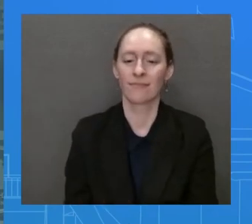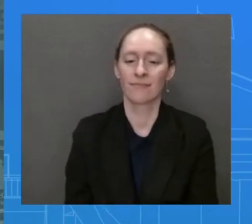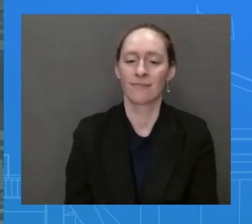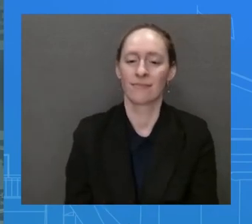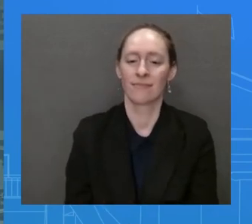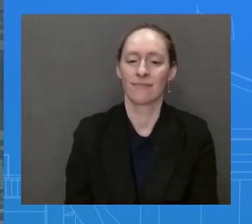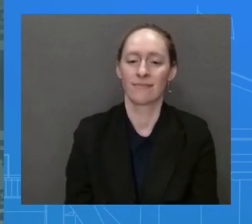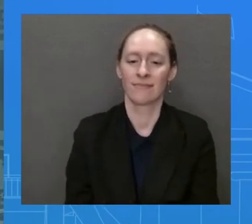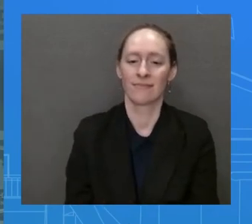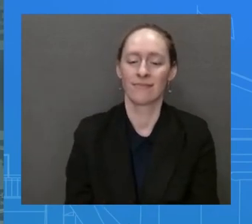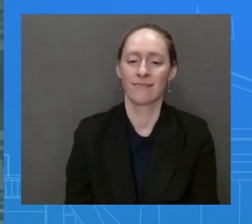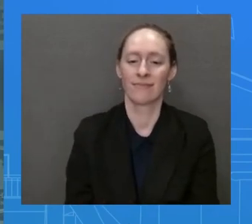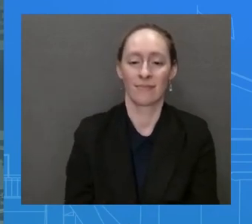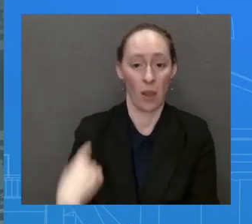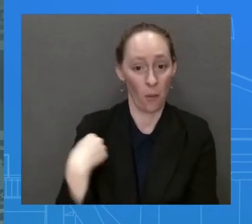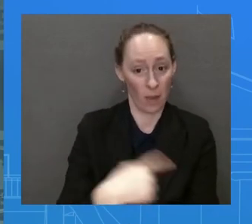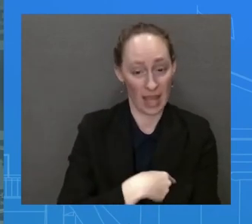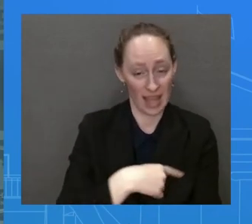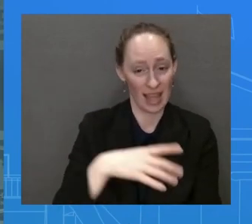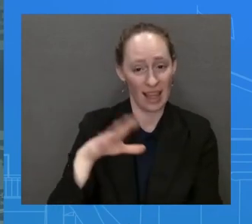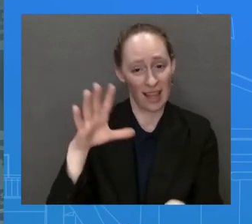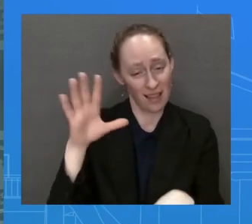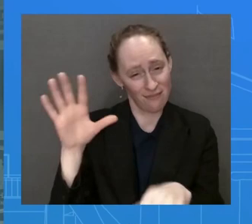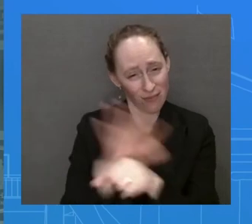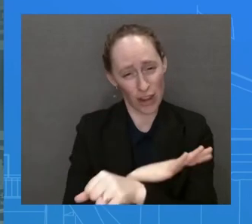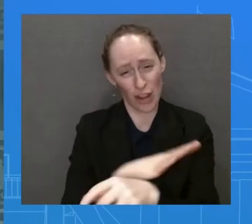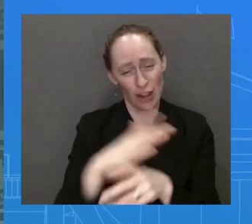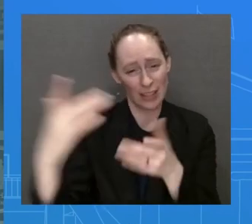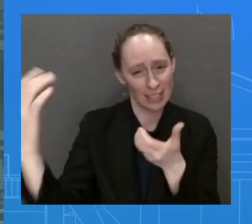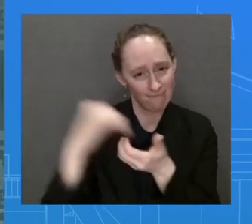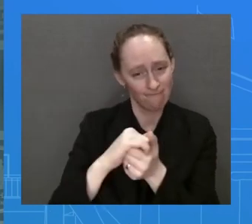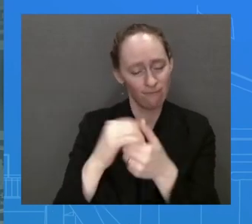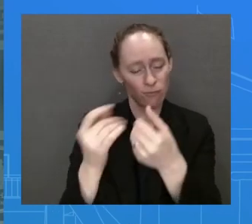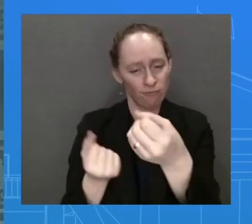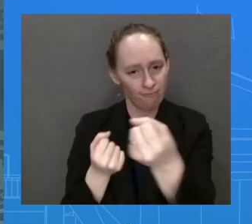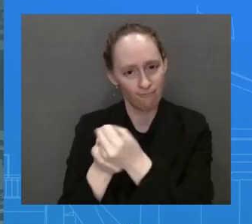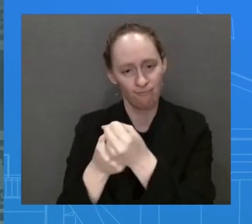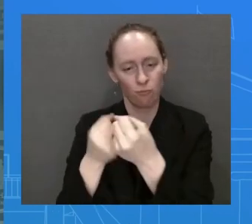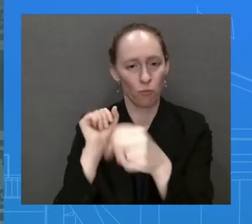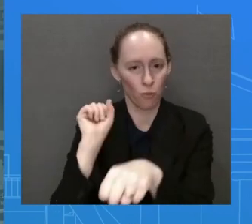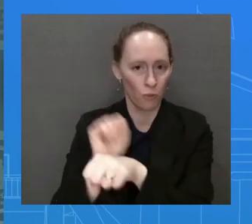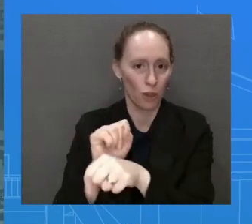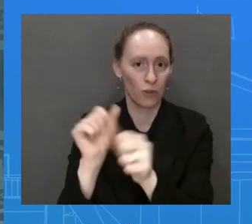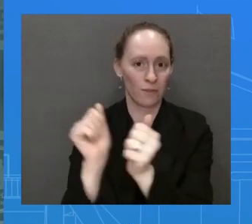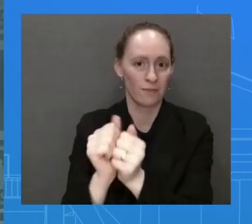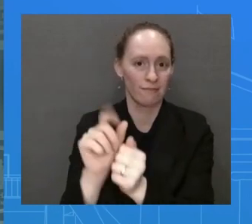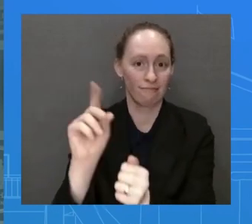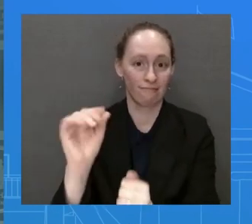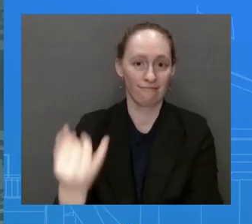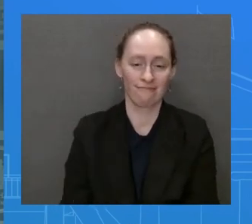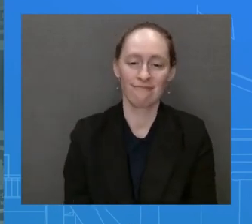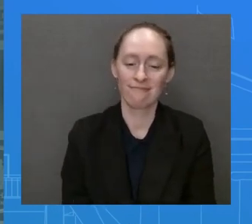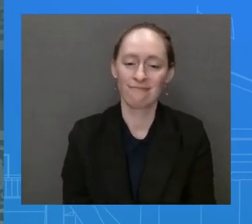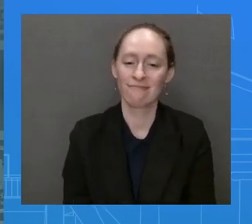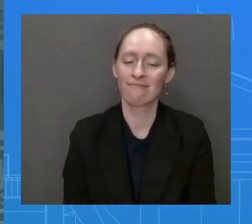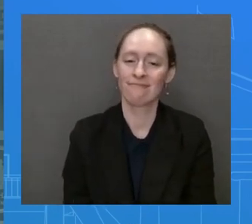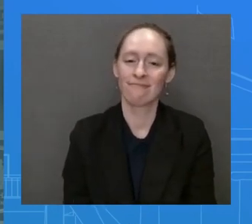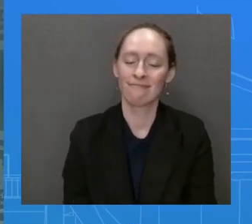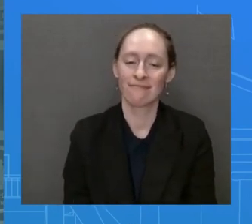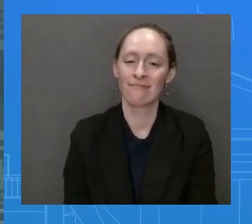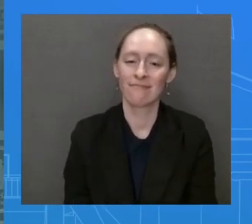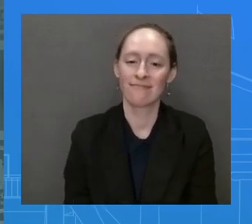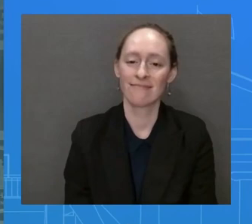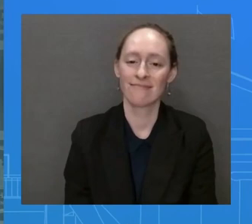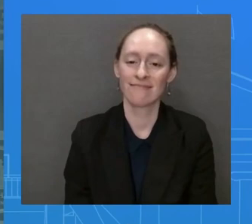this process. And again, the president believes that the Justice Department and its independence needed